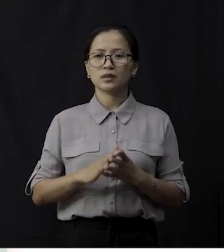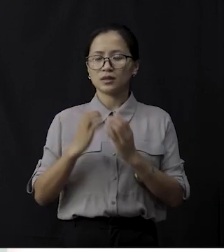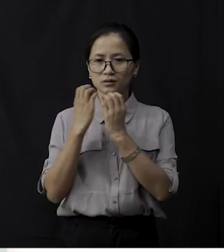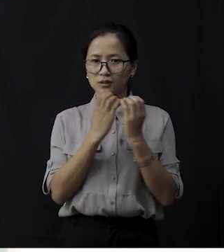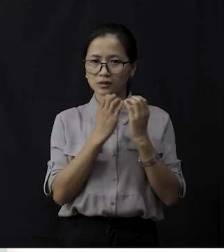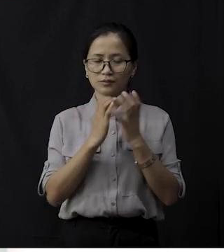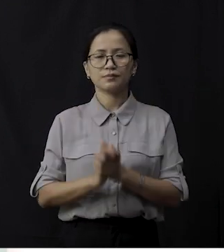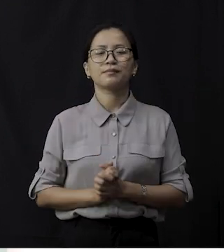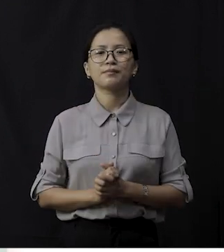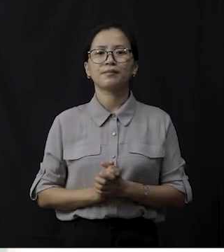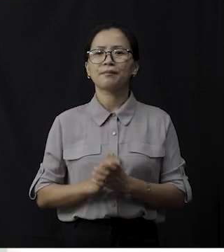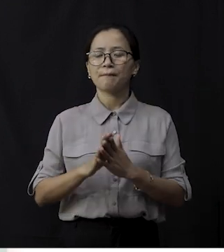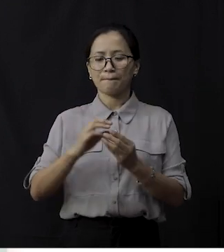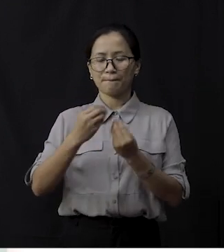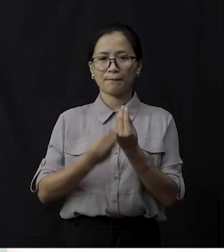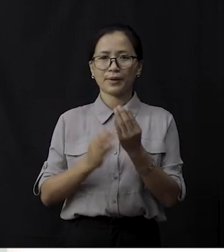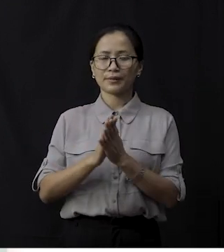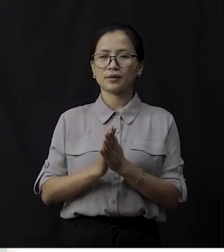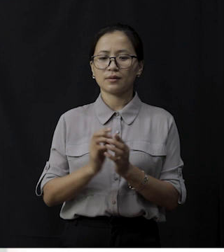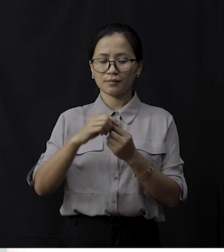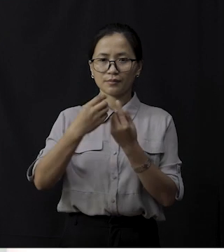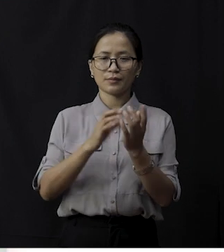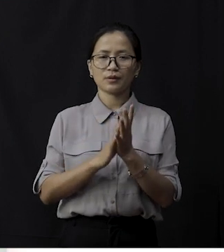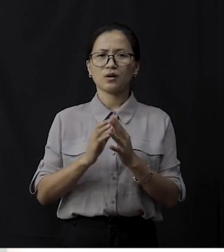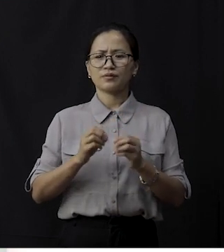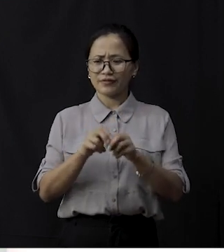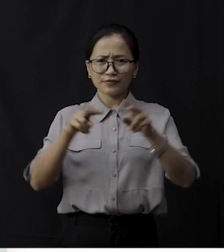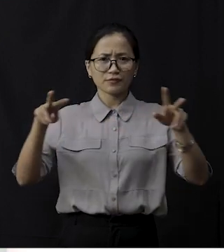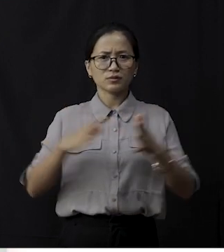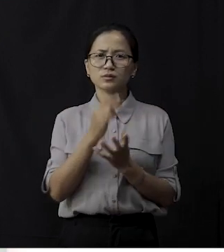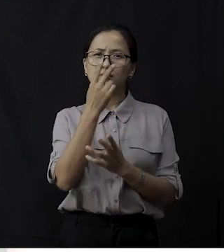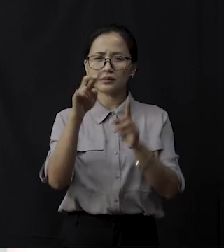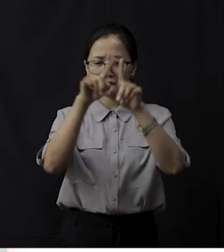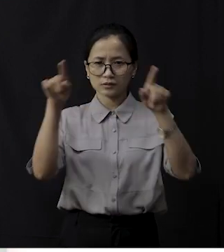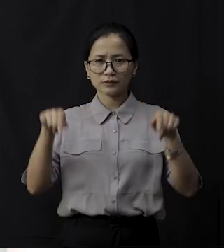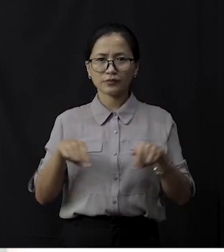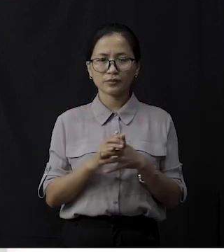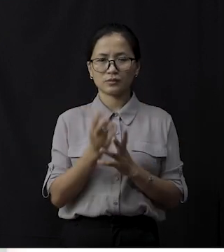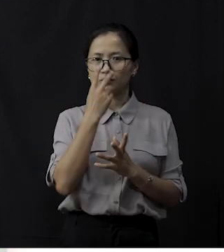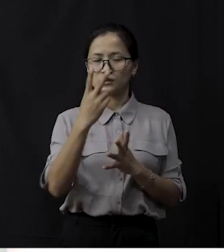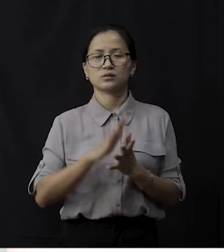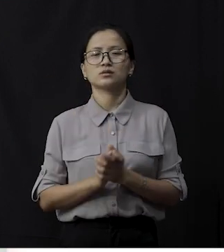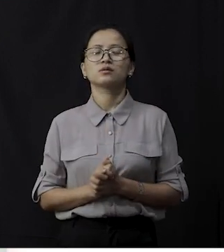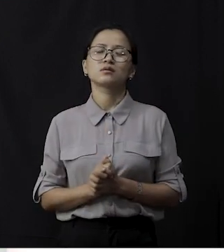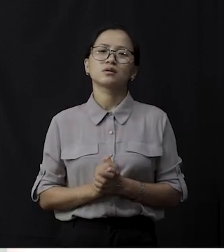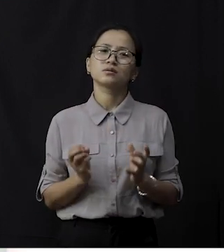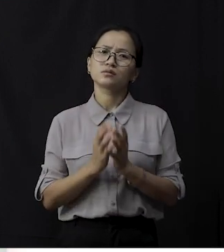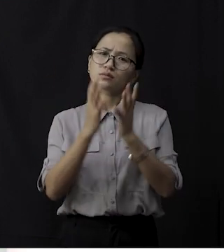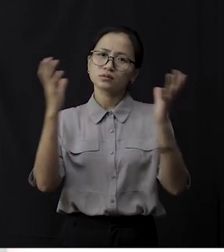watermelon, the papaya, banana, pineapples, kiwi, so many fruits,